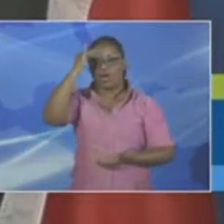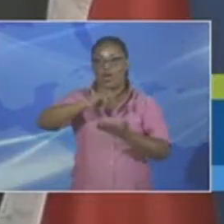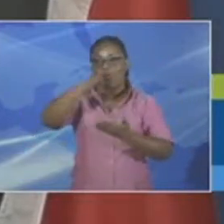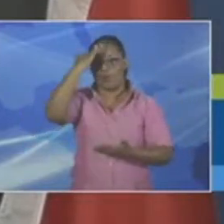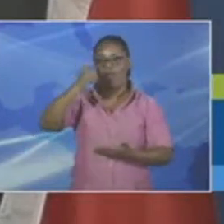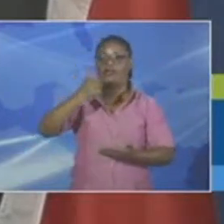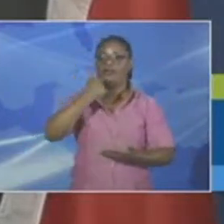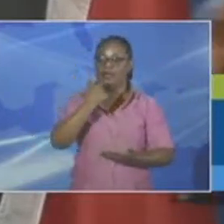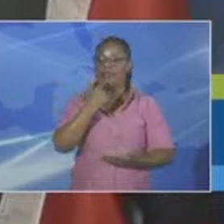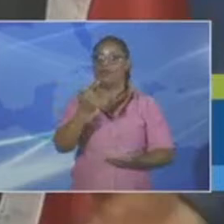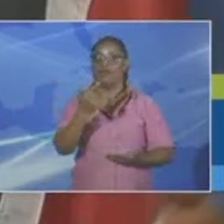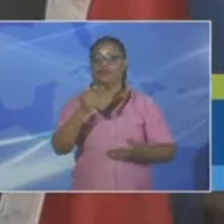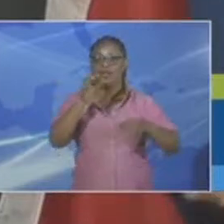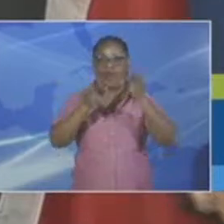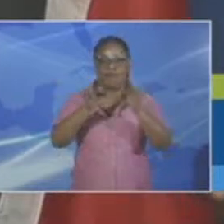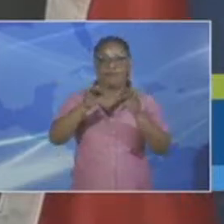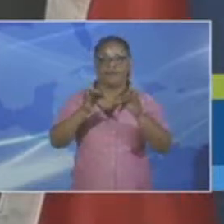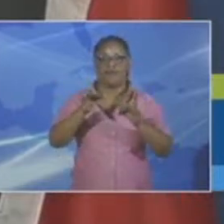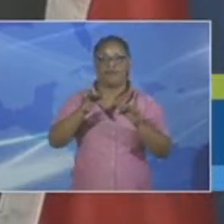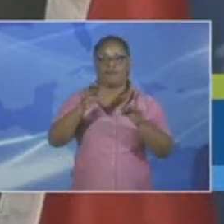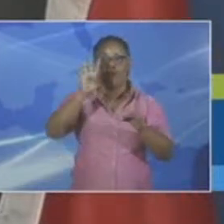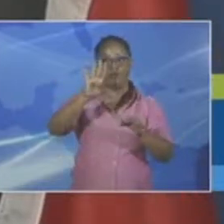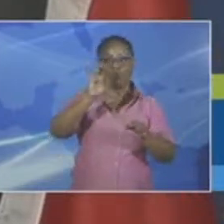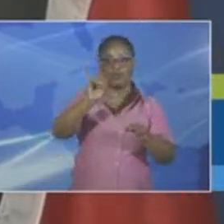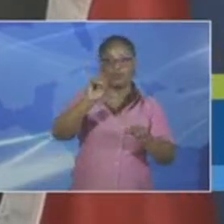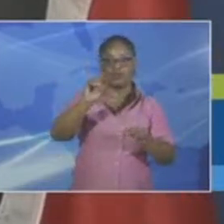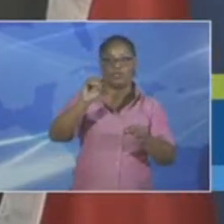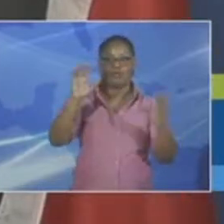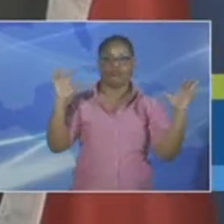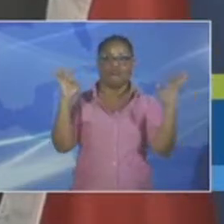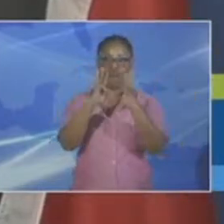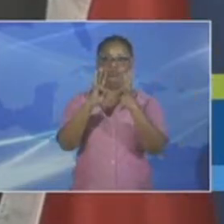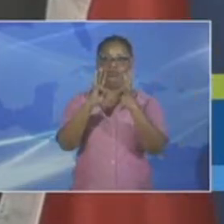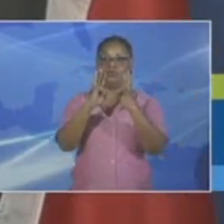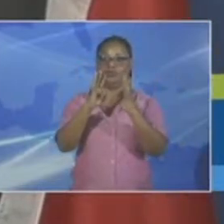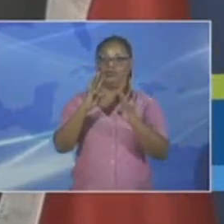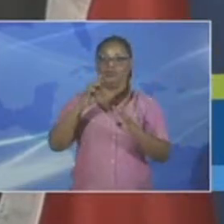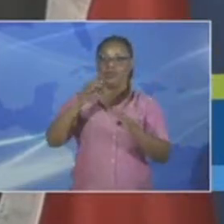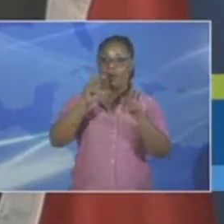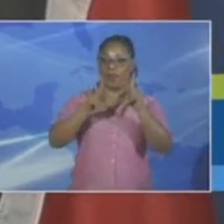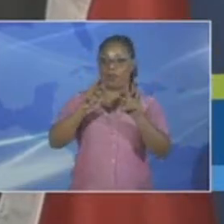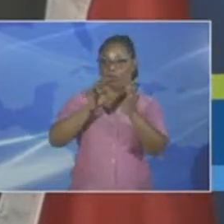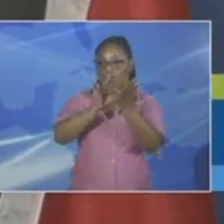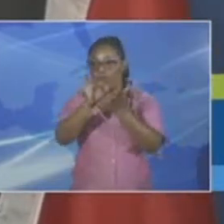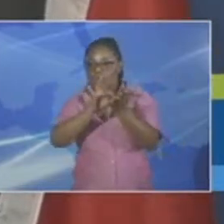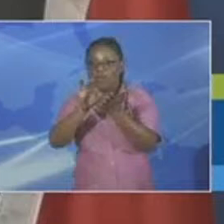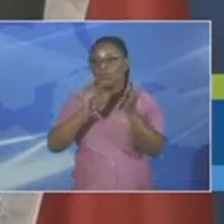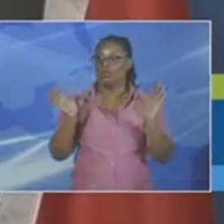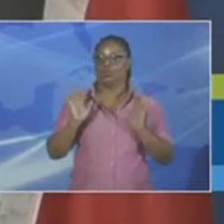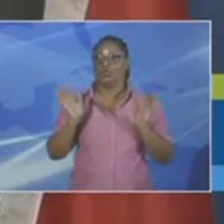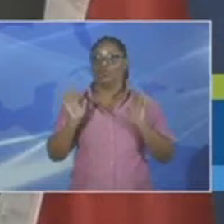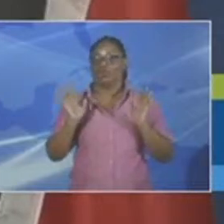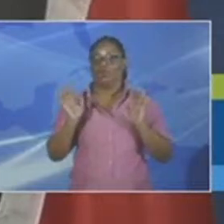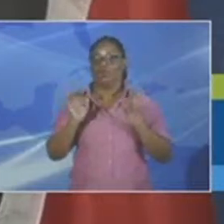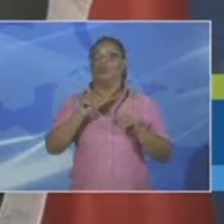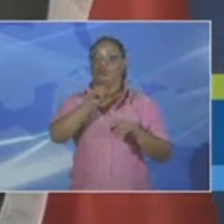meet together, if 25 of you or 40 of you meet, there's nobody counting anymore. But you do know that there is a virus